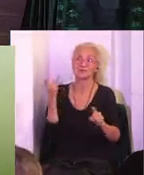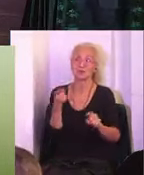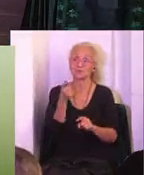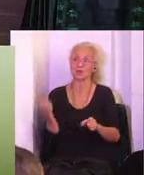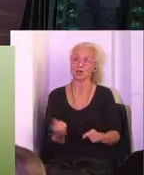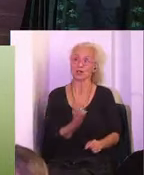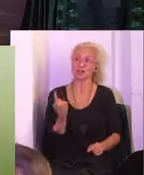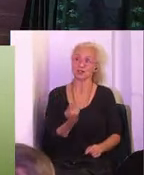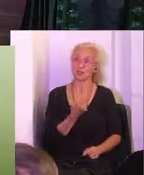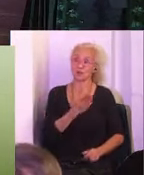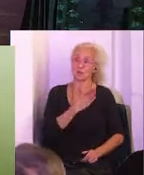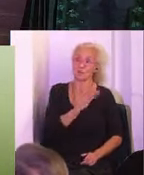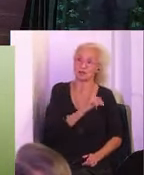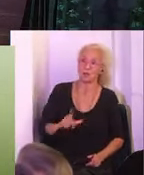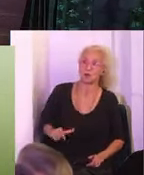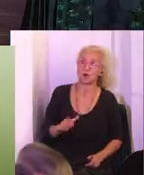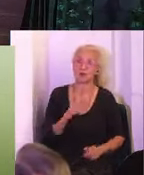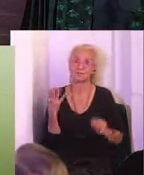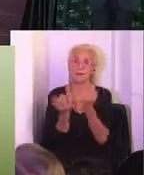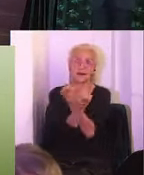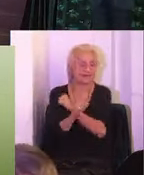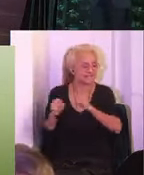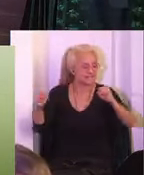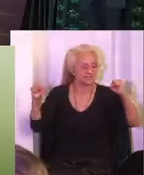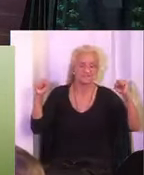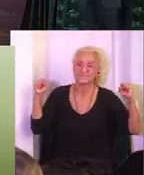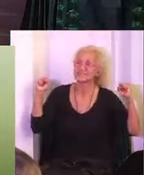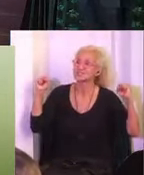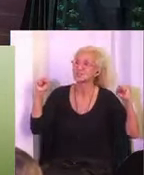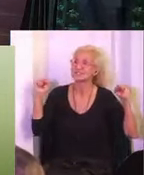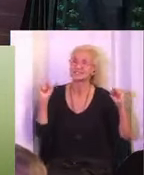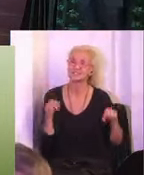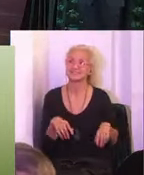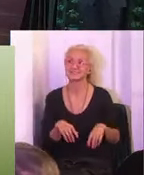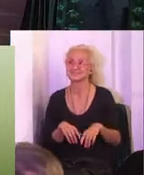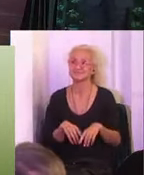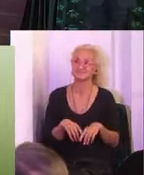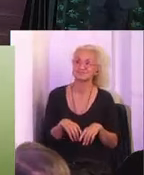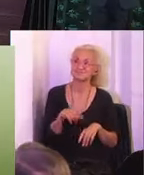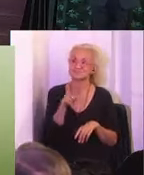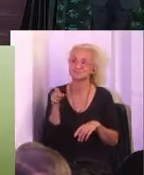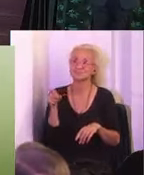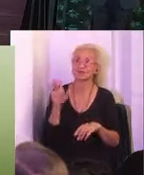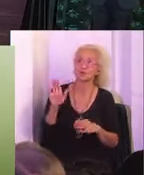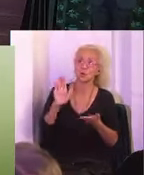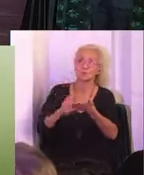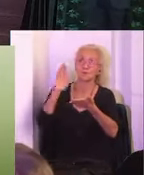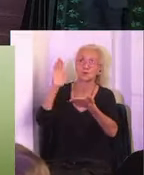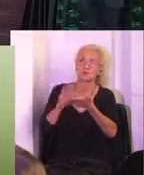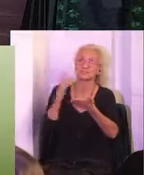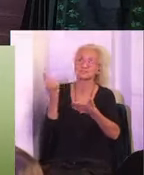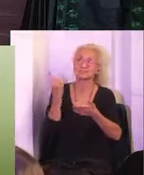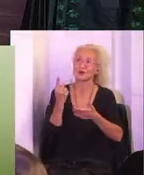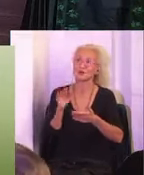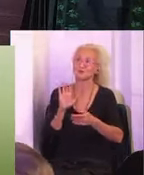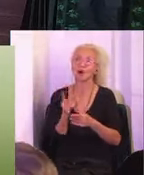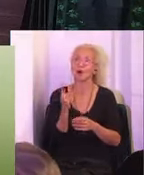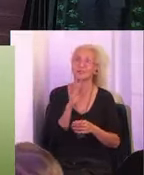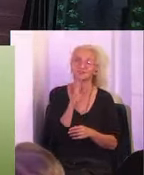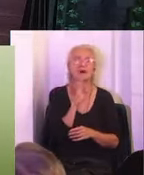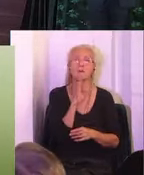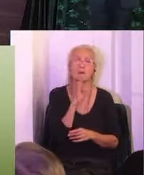From you alone, my Lord and my salvation. Your praise is always on